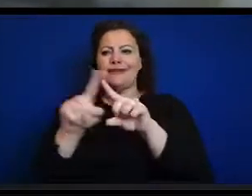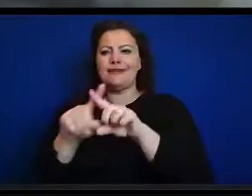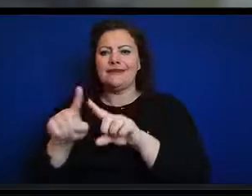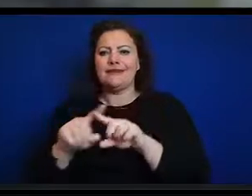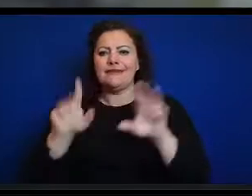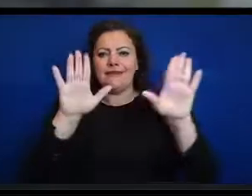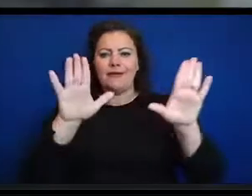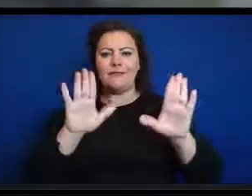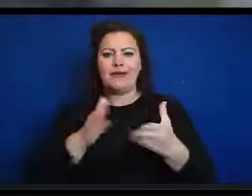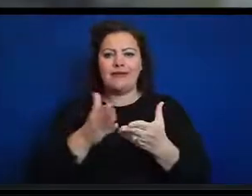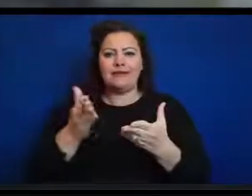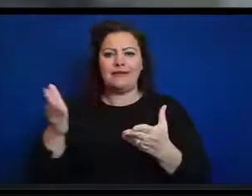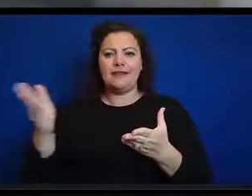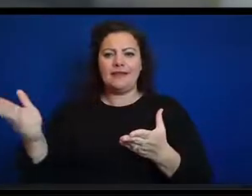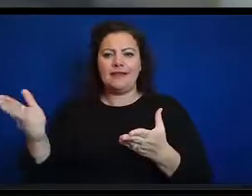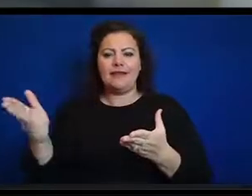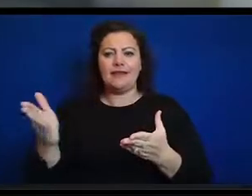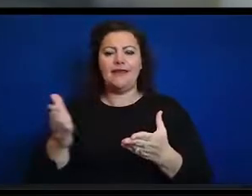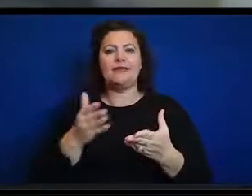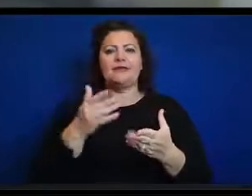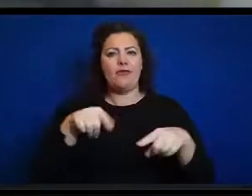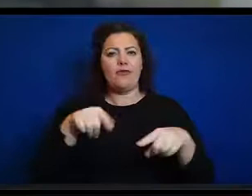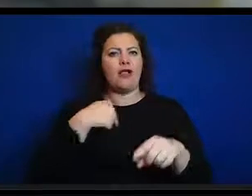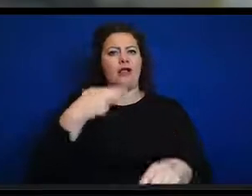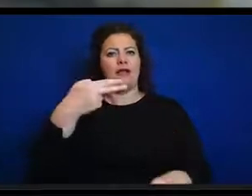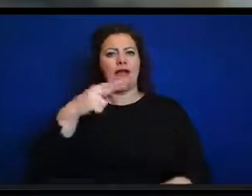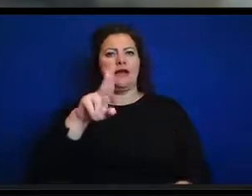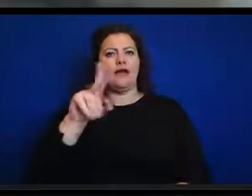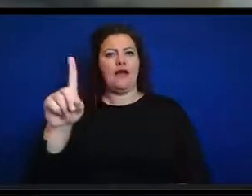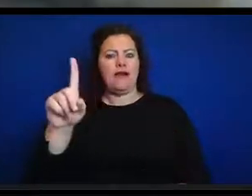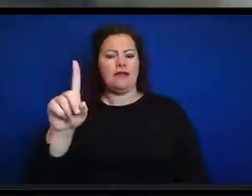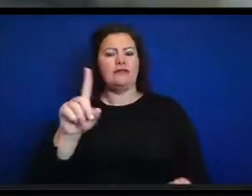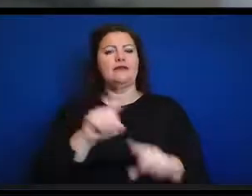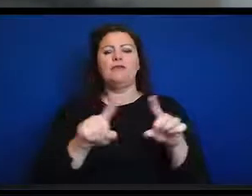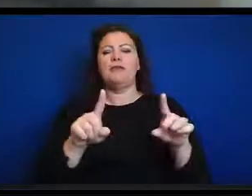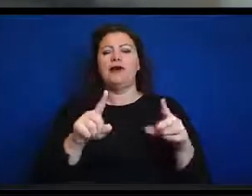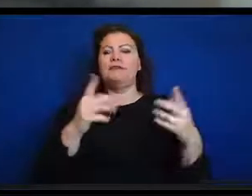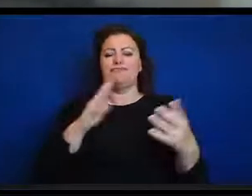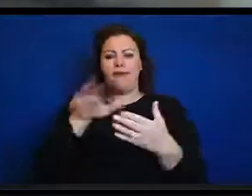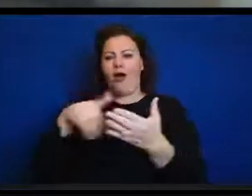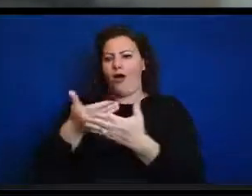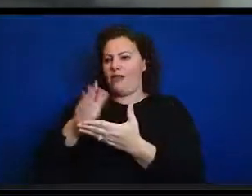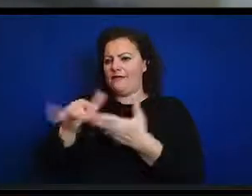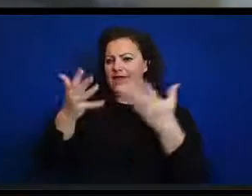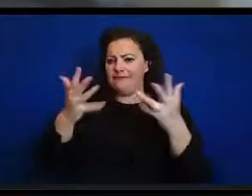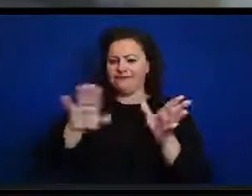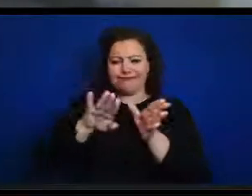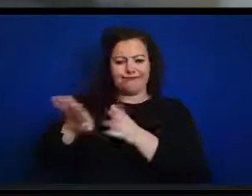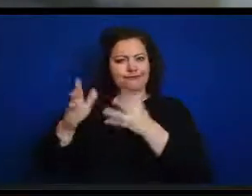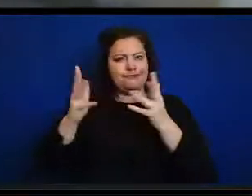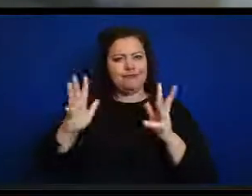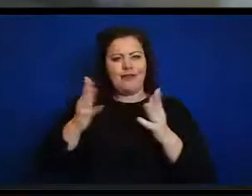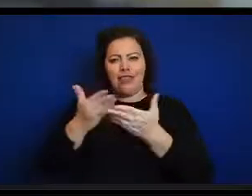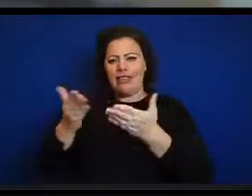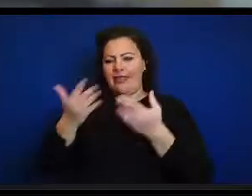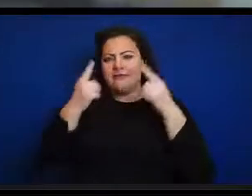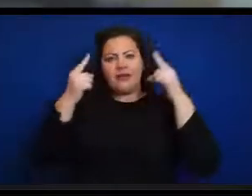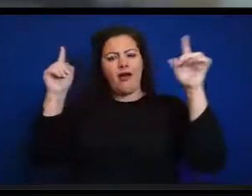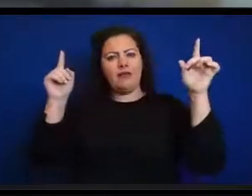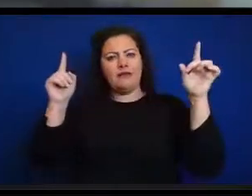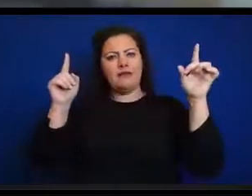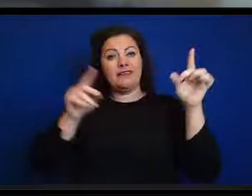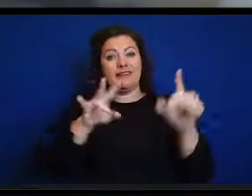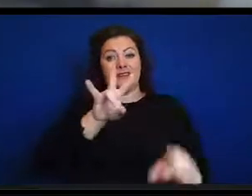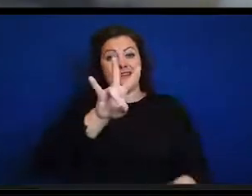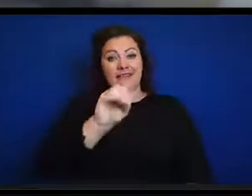things happen while I was at HUD. But despite all of that and the things that were accomplished,